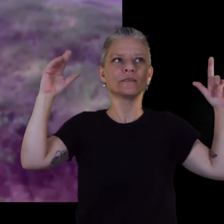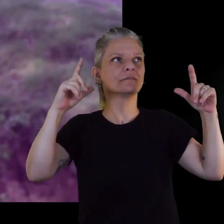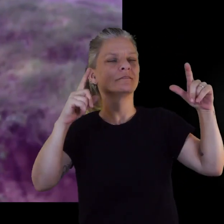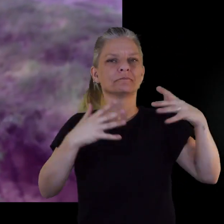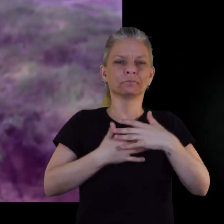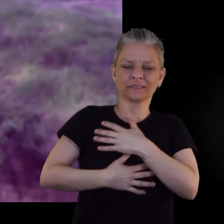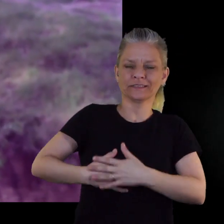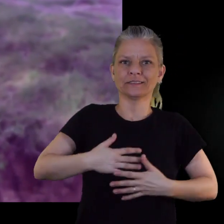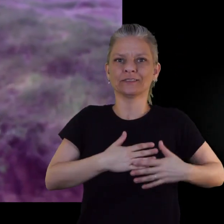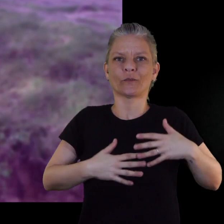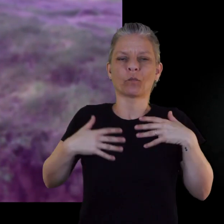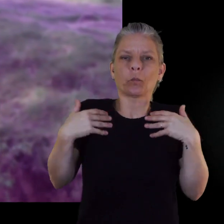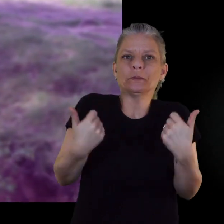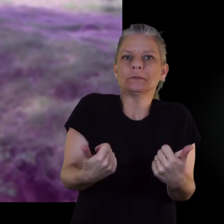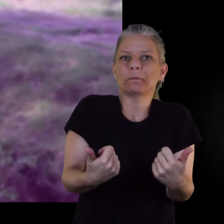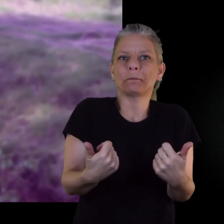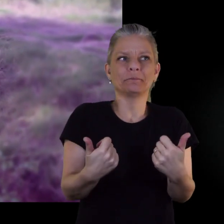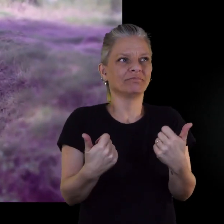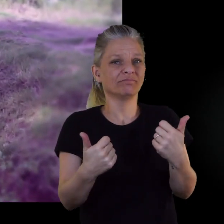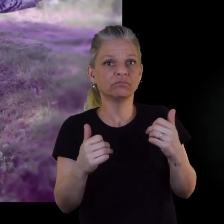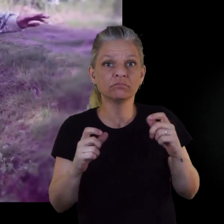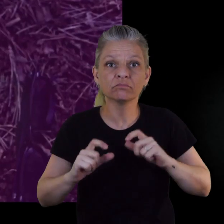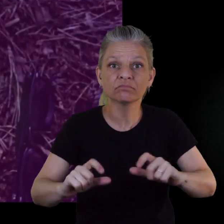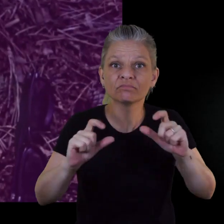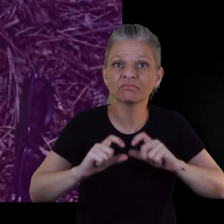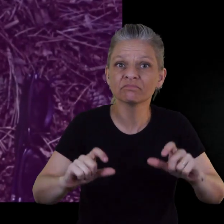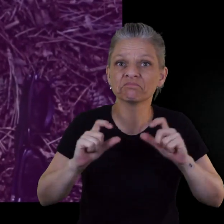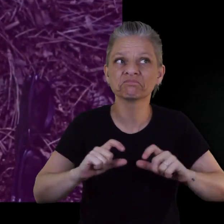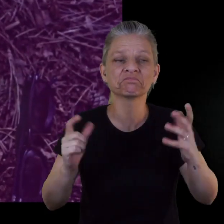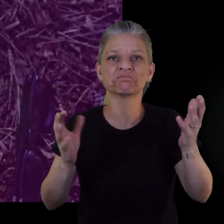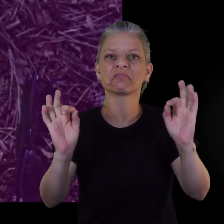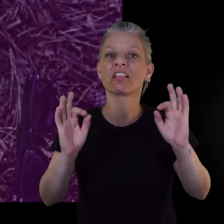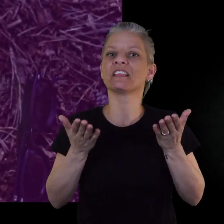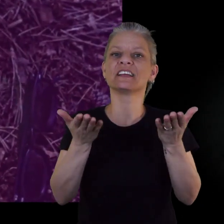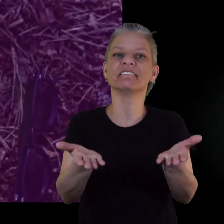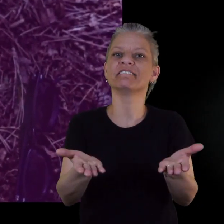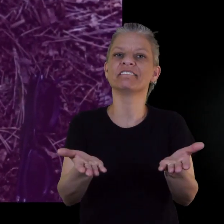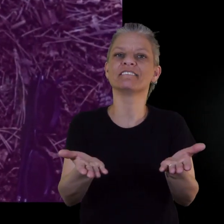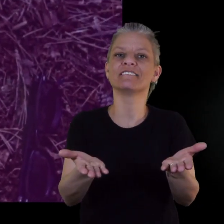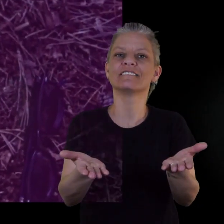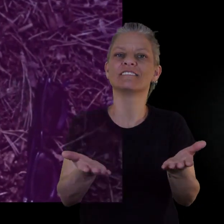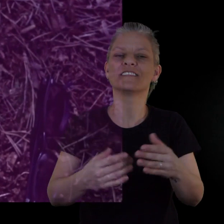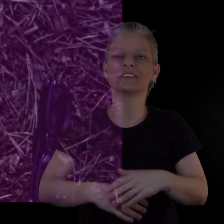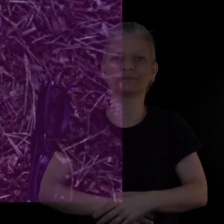is, if nothing else, consistent. Nothing is a given.